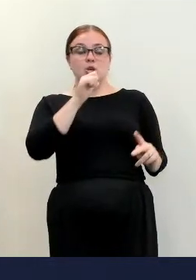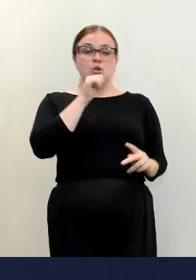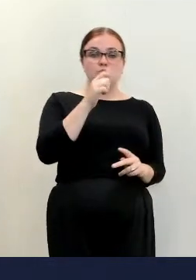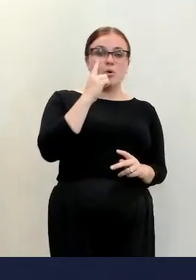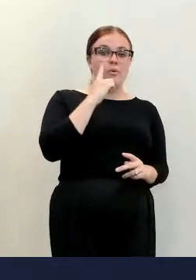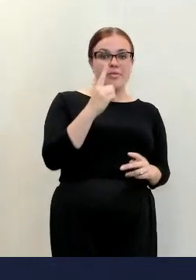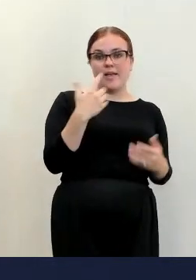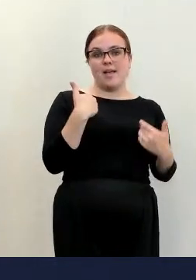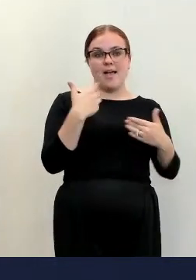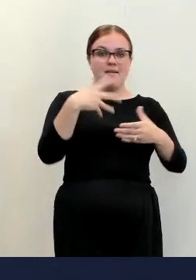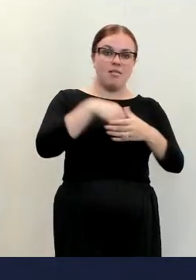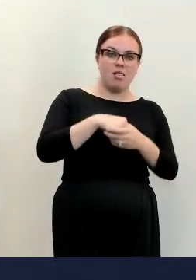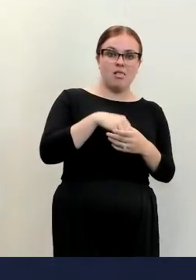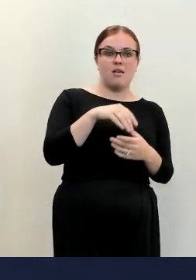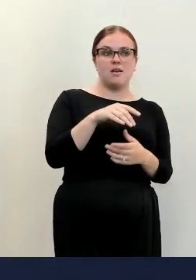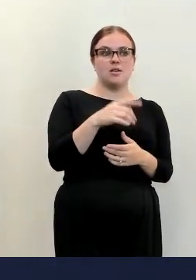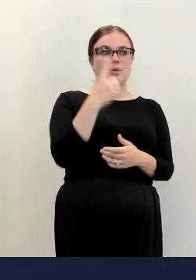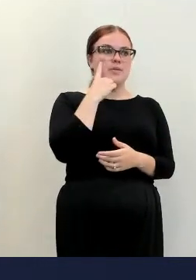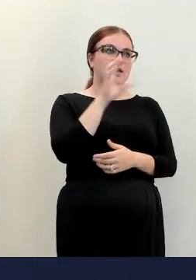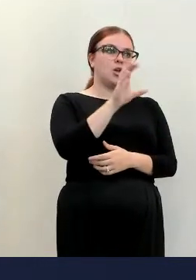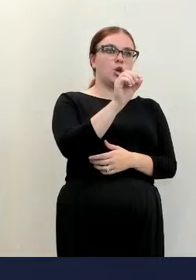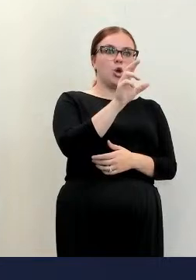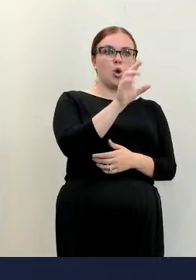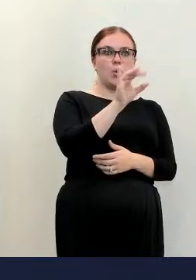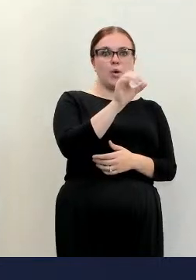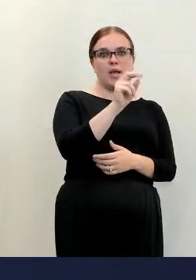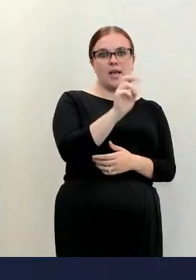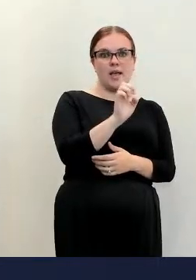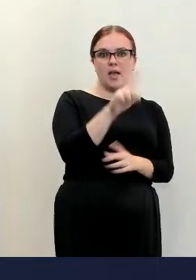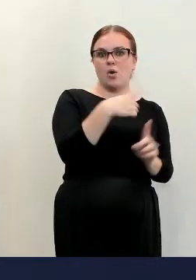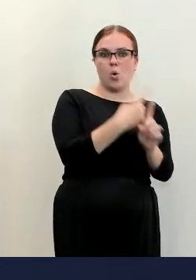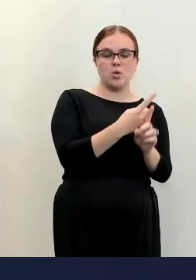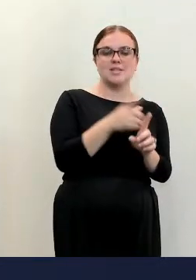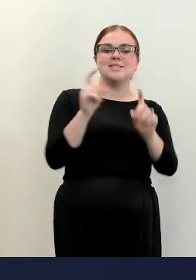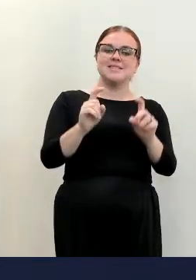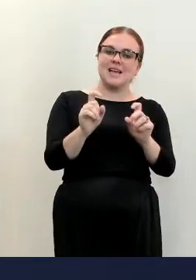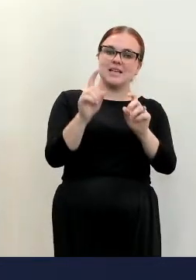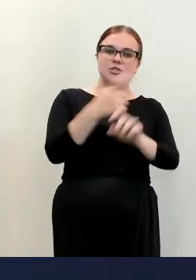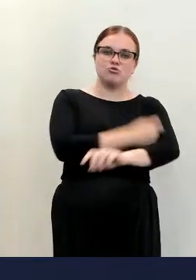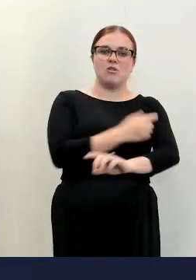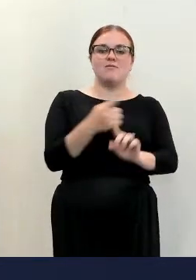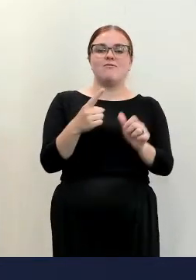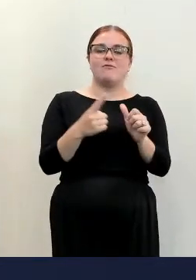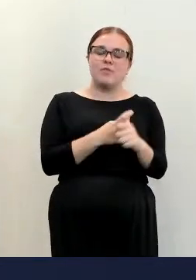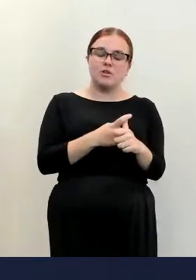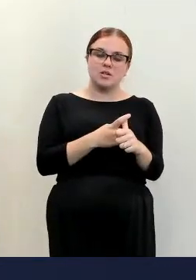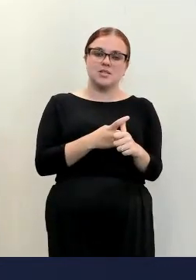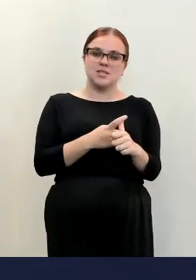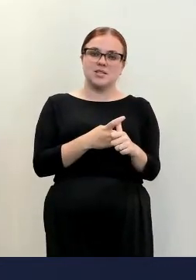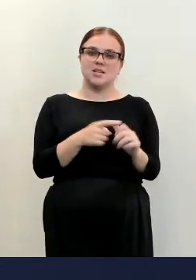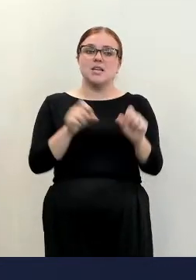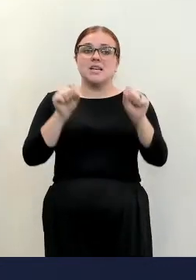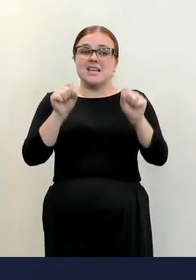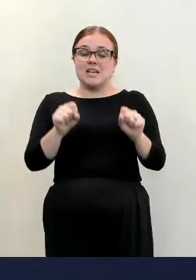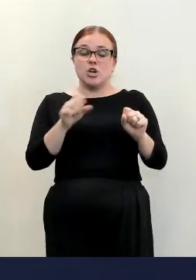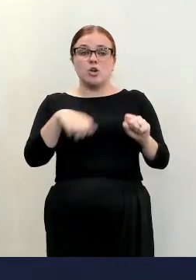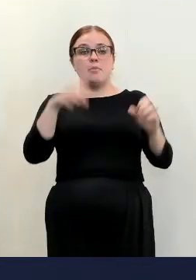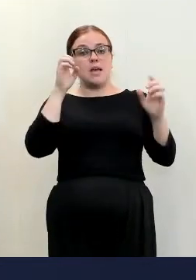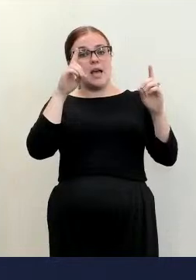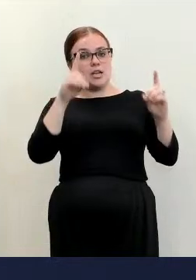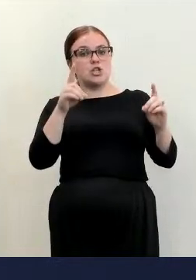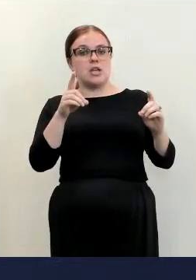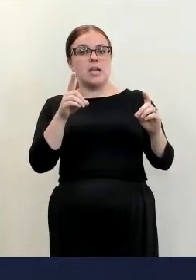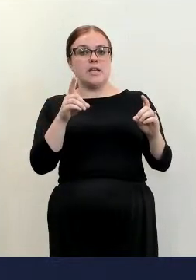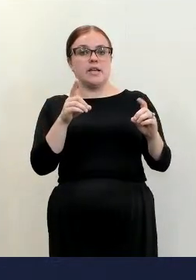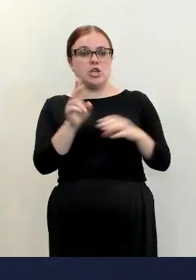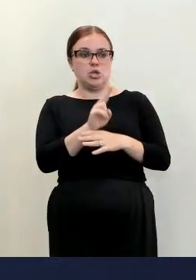using cocaine or some other stimulant, to test their drugs for fentanyl, because they can be educated consumers,